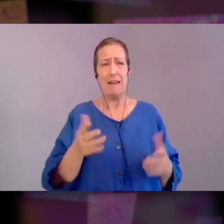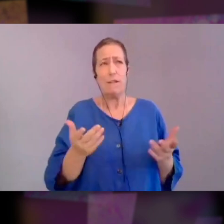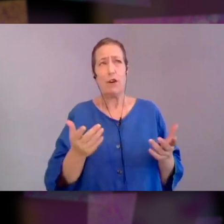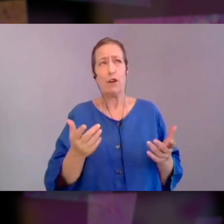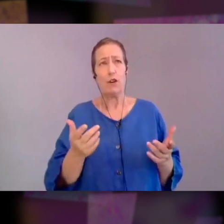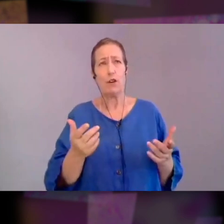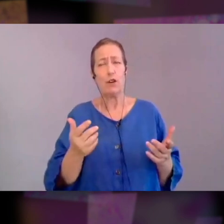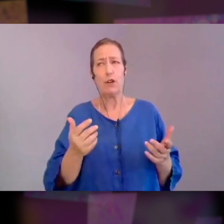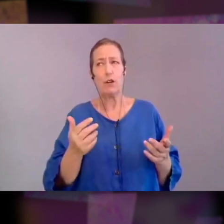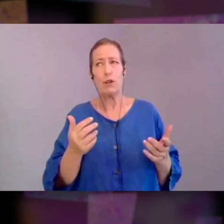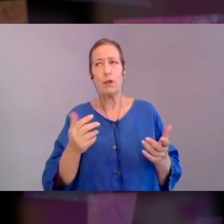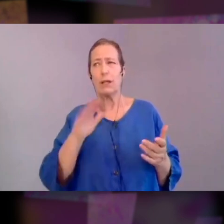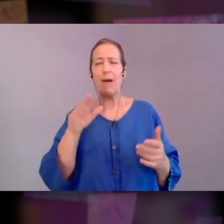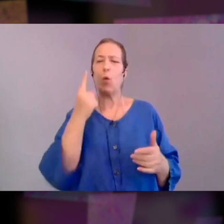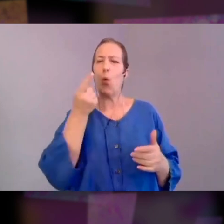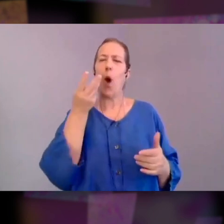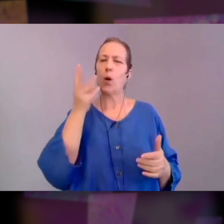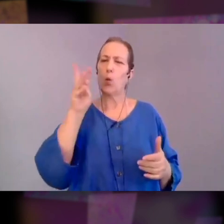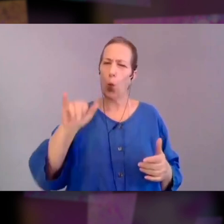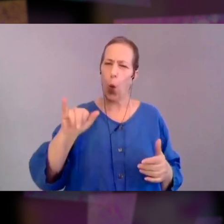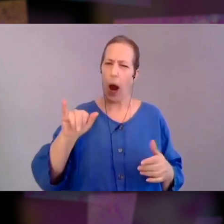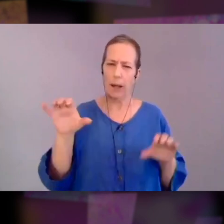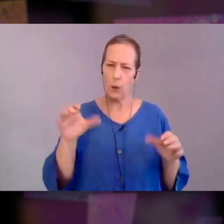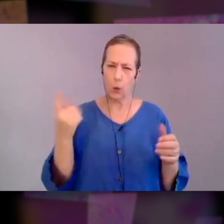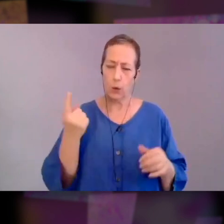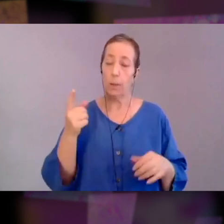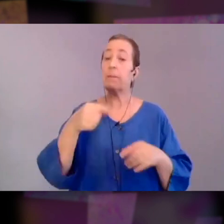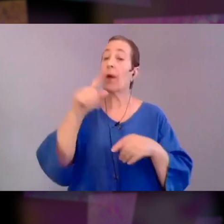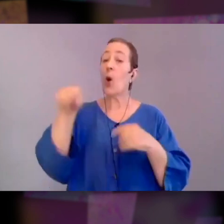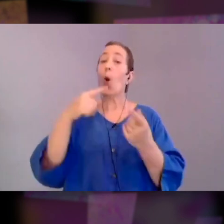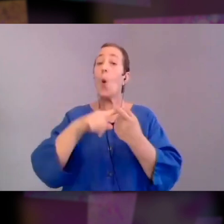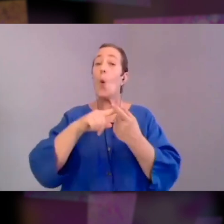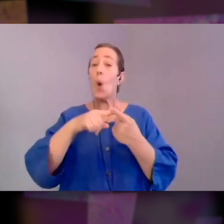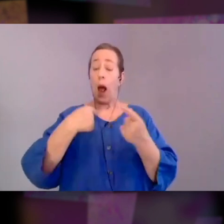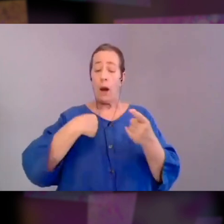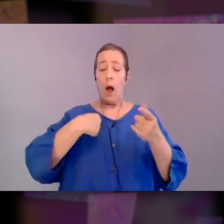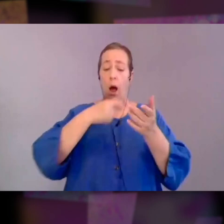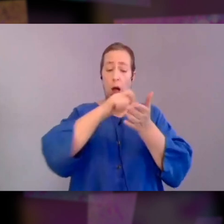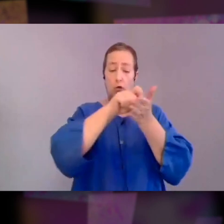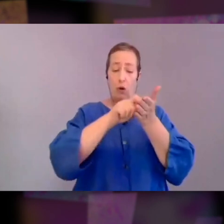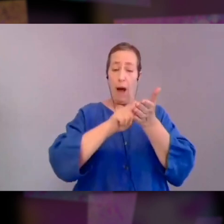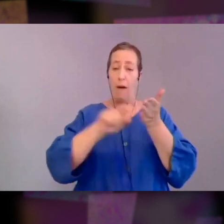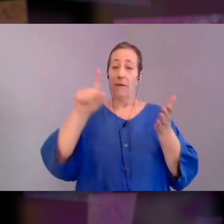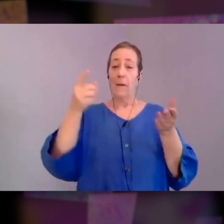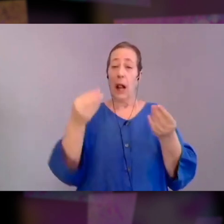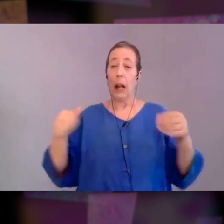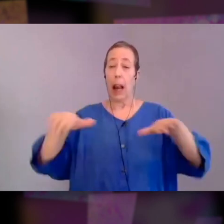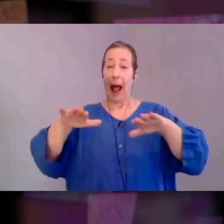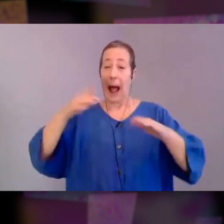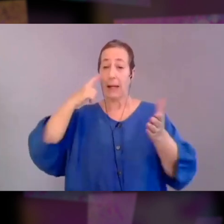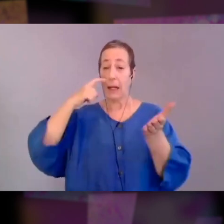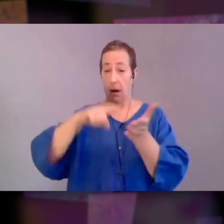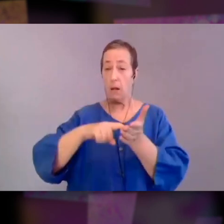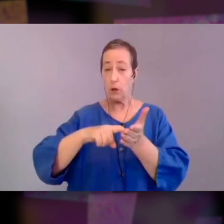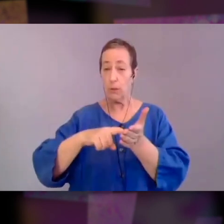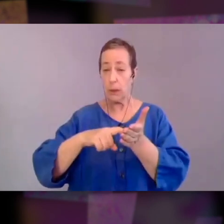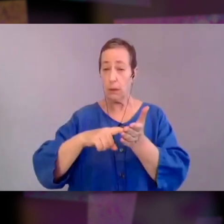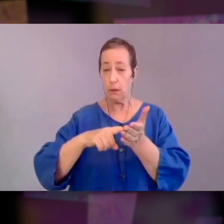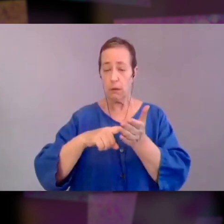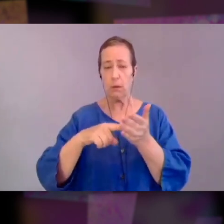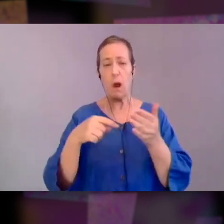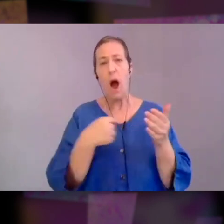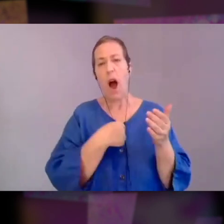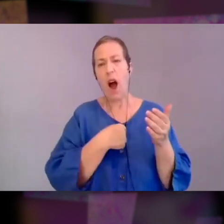face every time I draft a land acknowledgement for discussions or panels that I'm part of. Frequently, I try